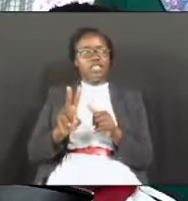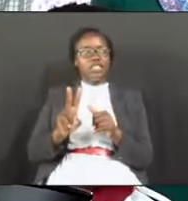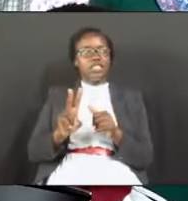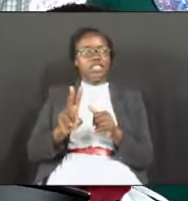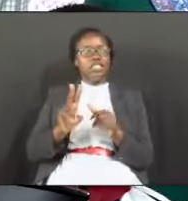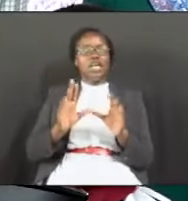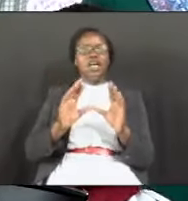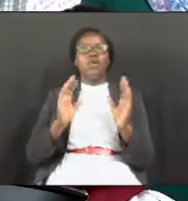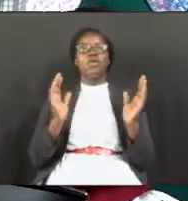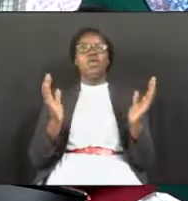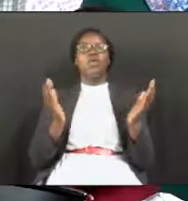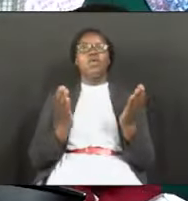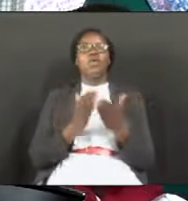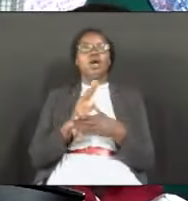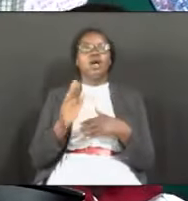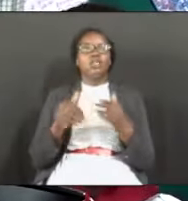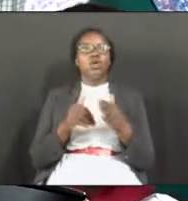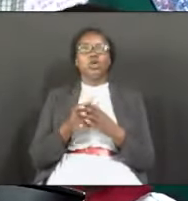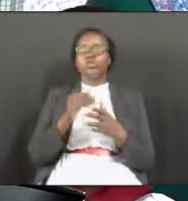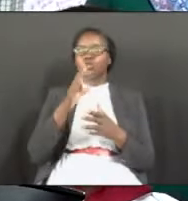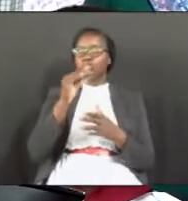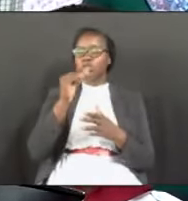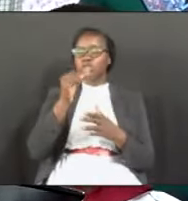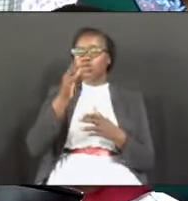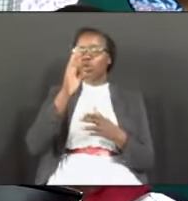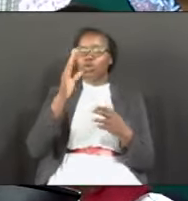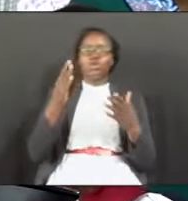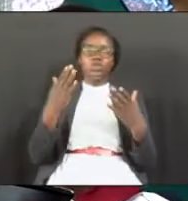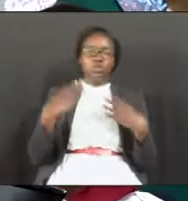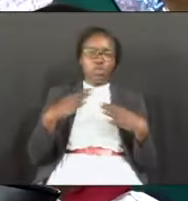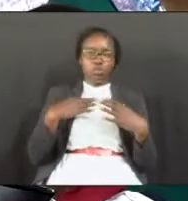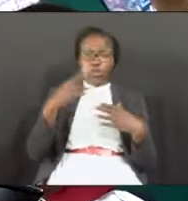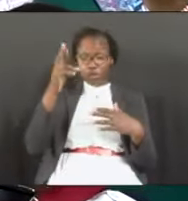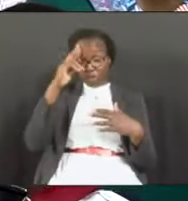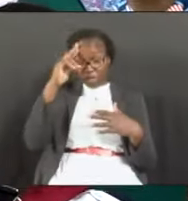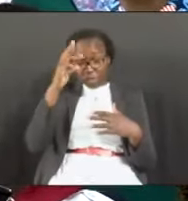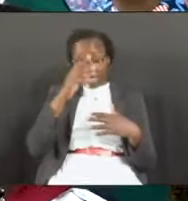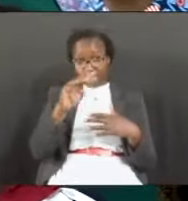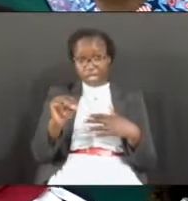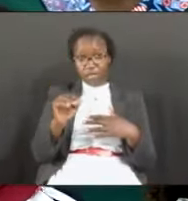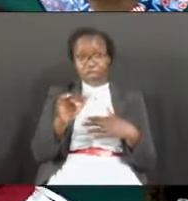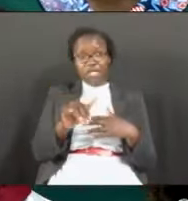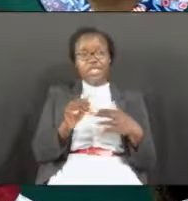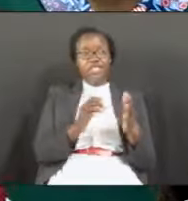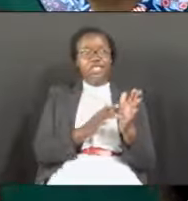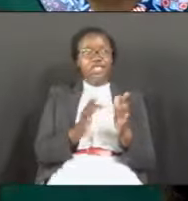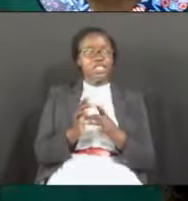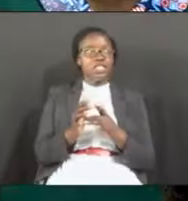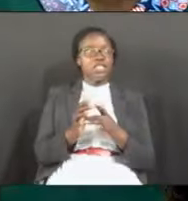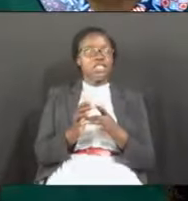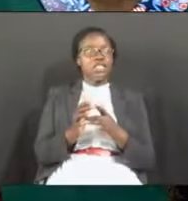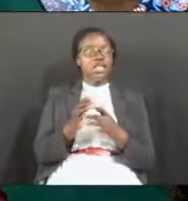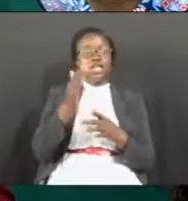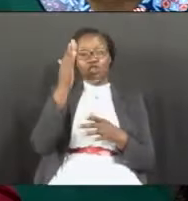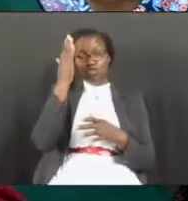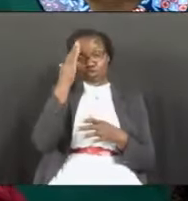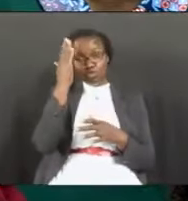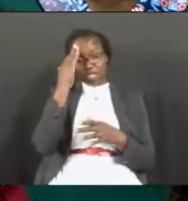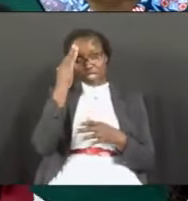over the world to speak to God's people, to remind them that Jesus knows.